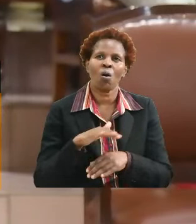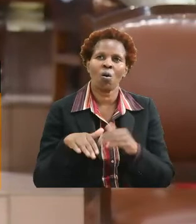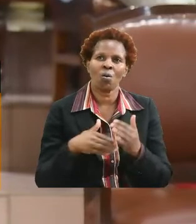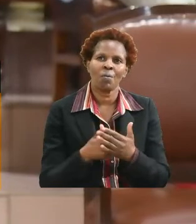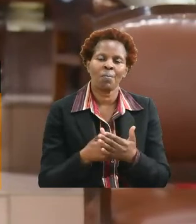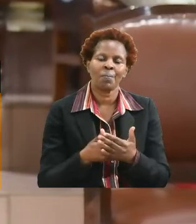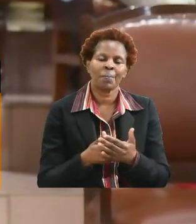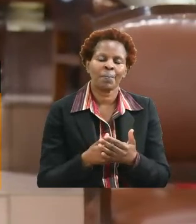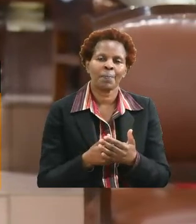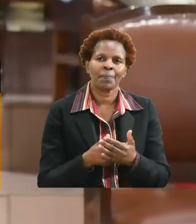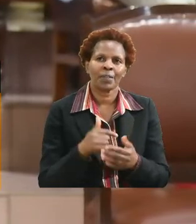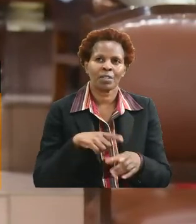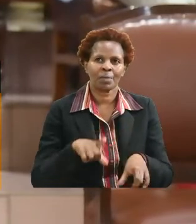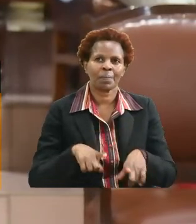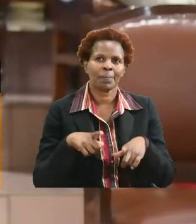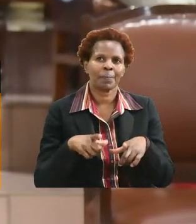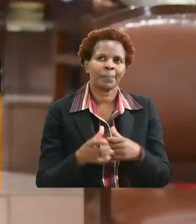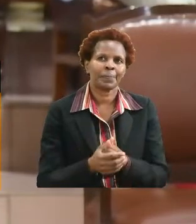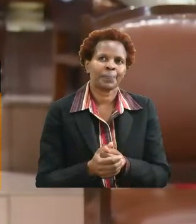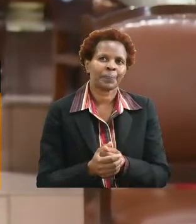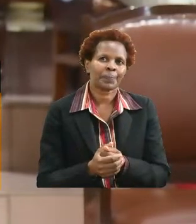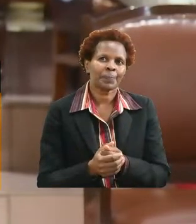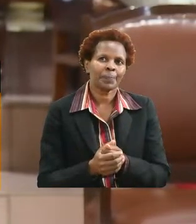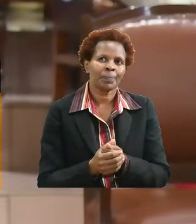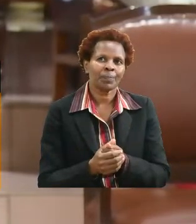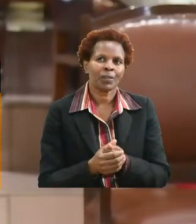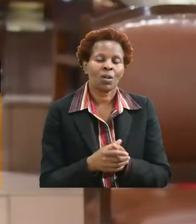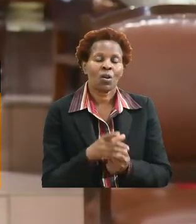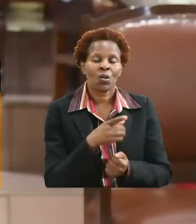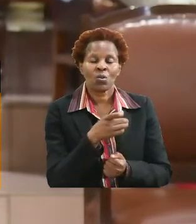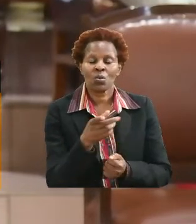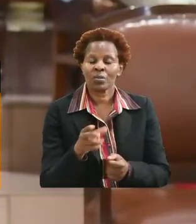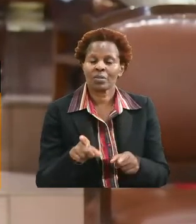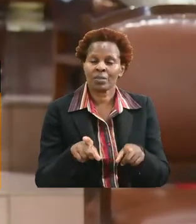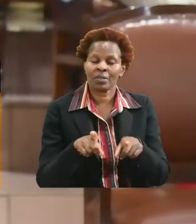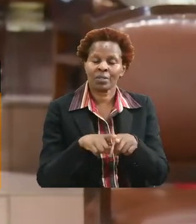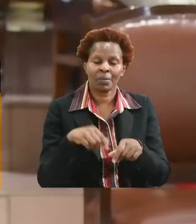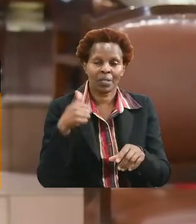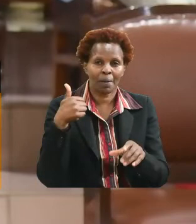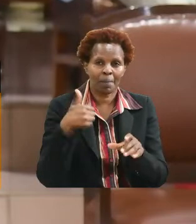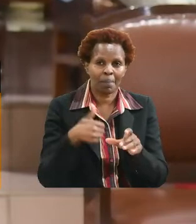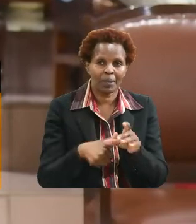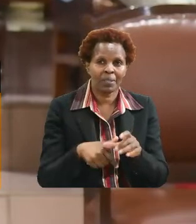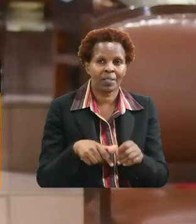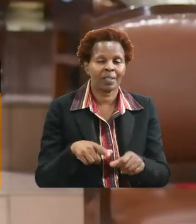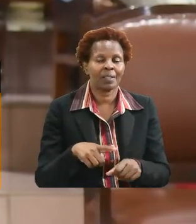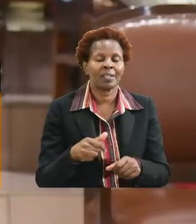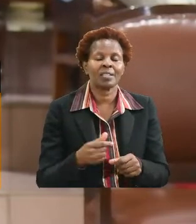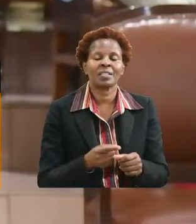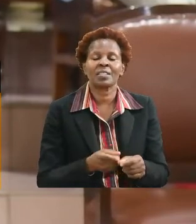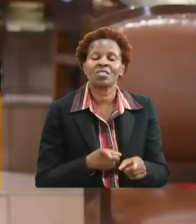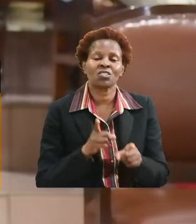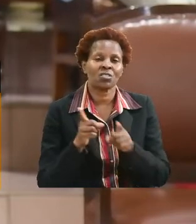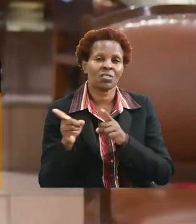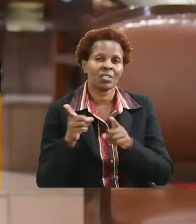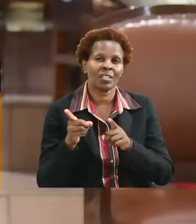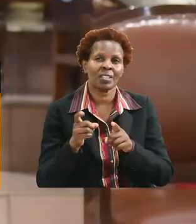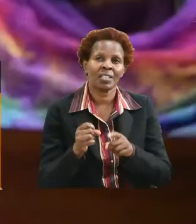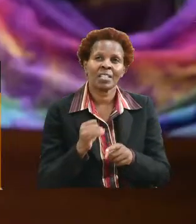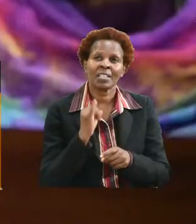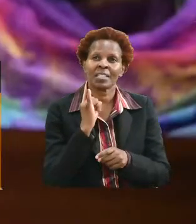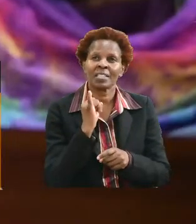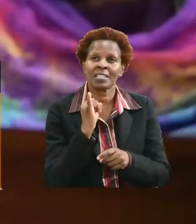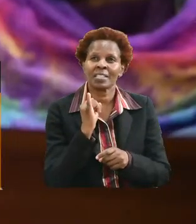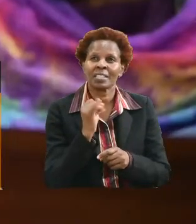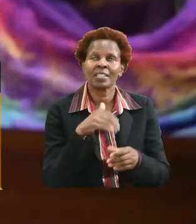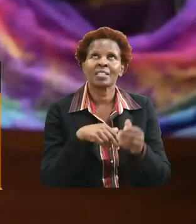circumstances of life. And we are also reminded that this journey is also aligned to God's mission